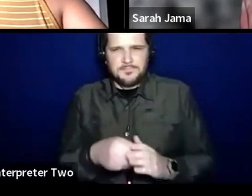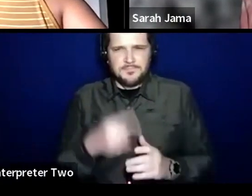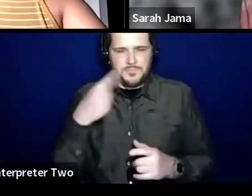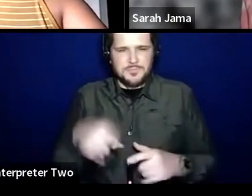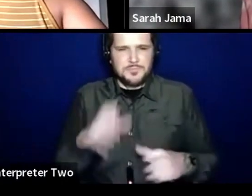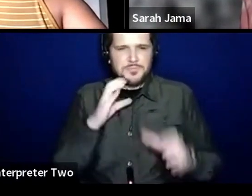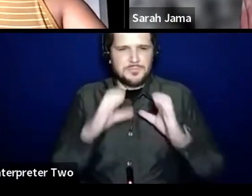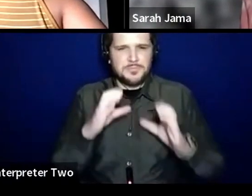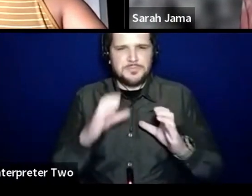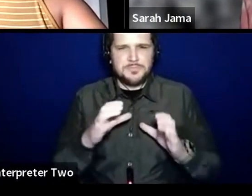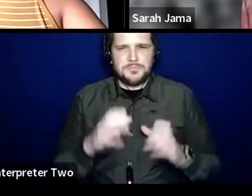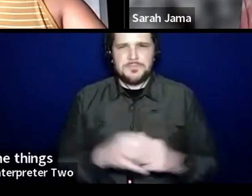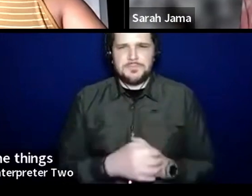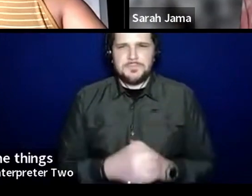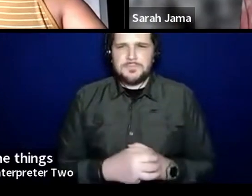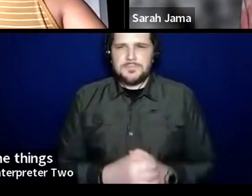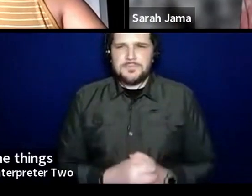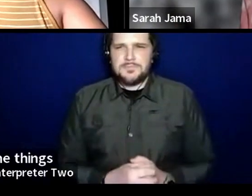is